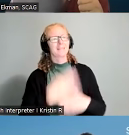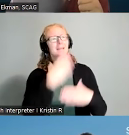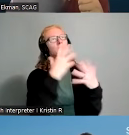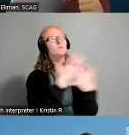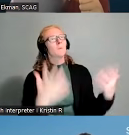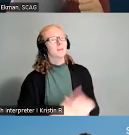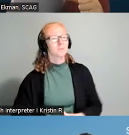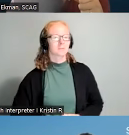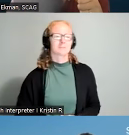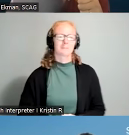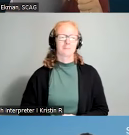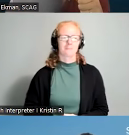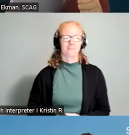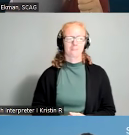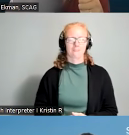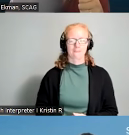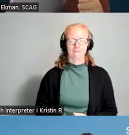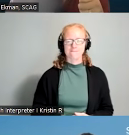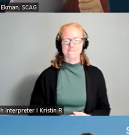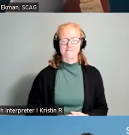much. Great.